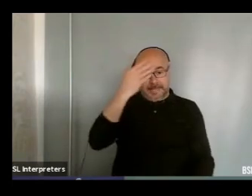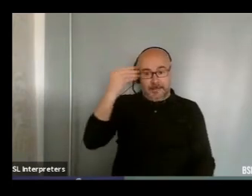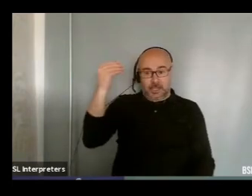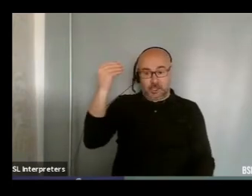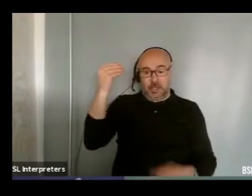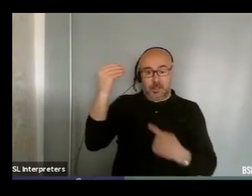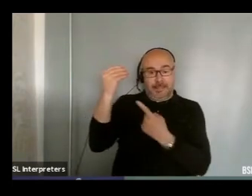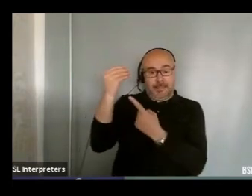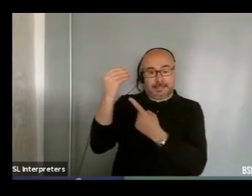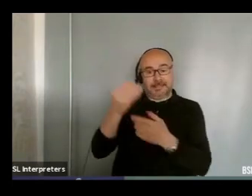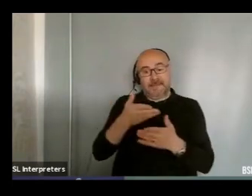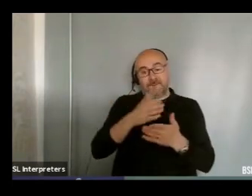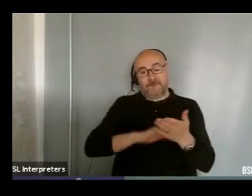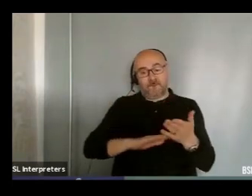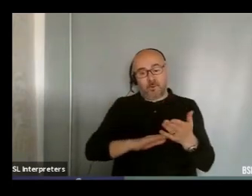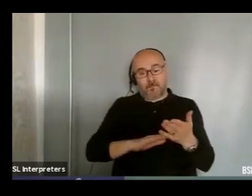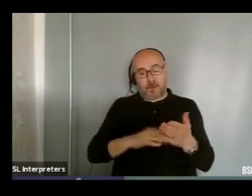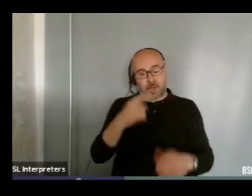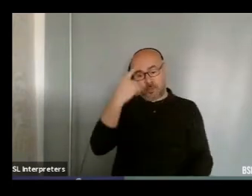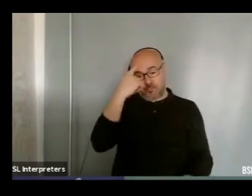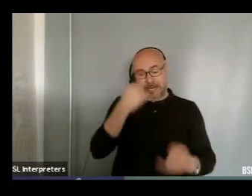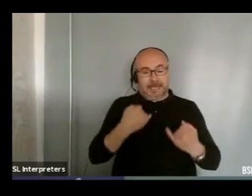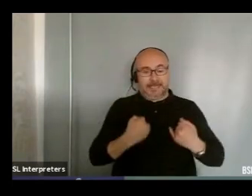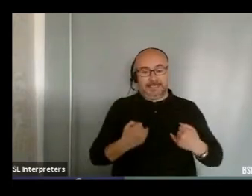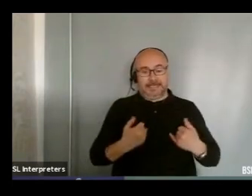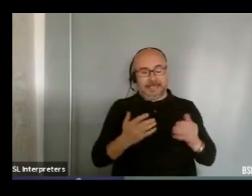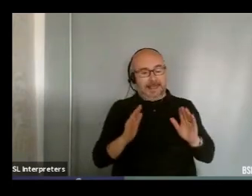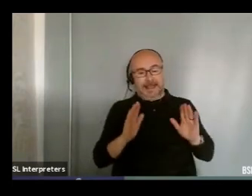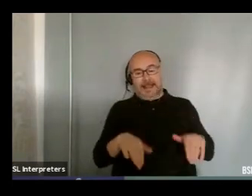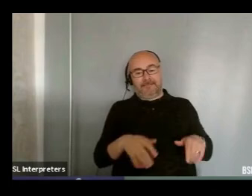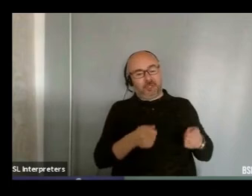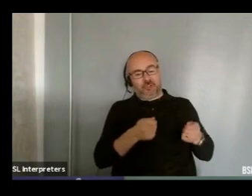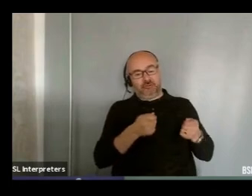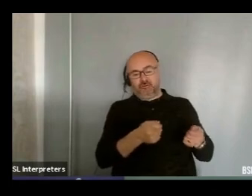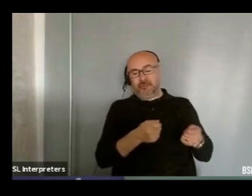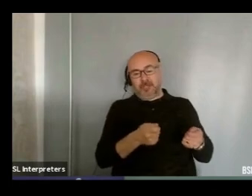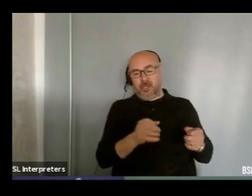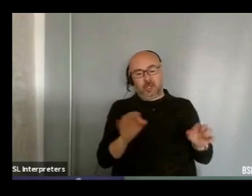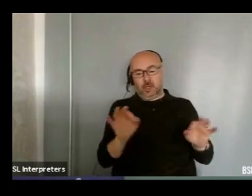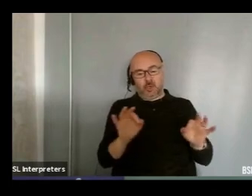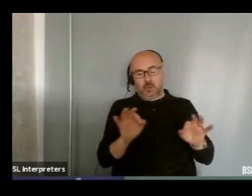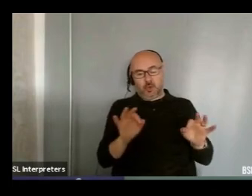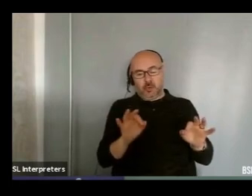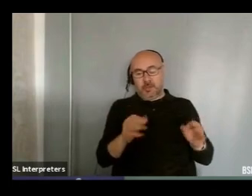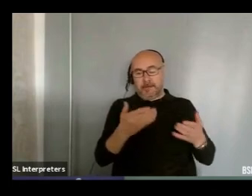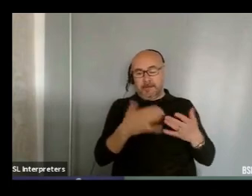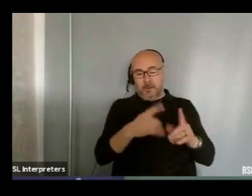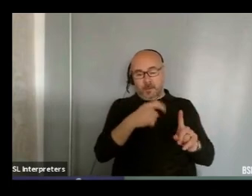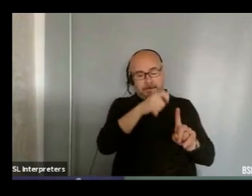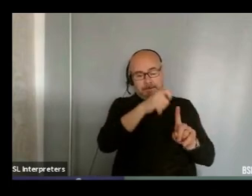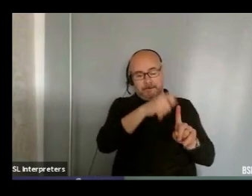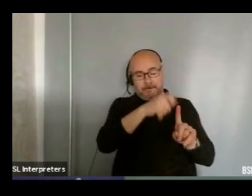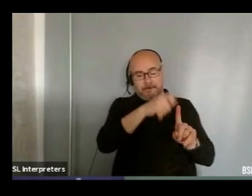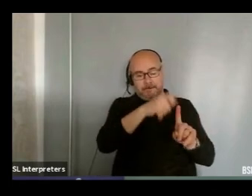of untreated brain disease. And we're named after Alois Alzheimer, who told us over 100 years